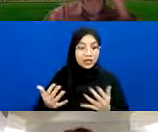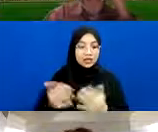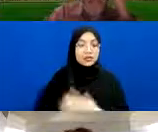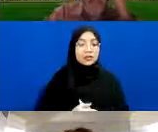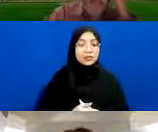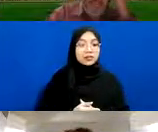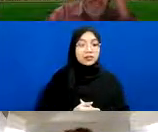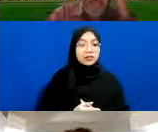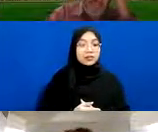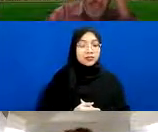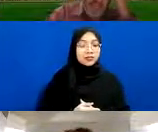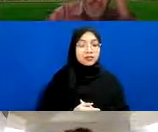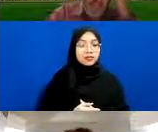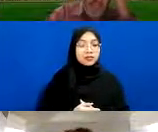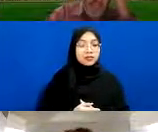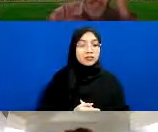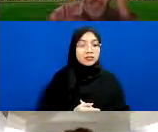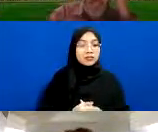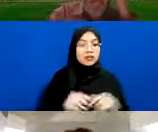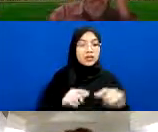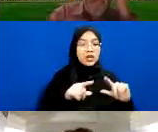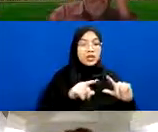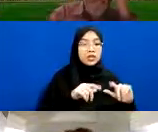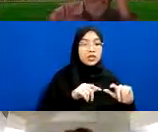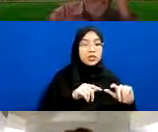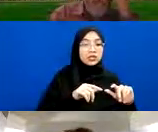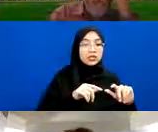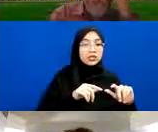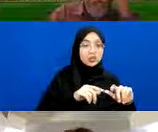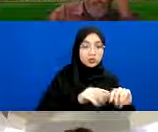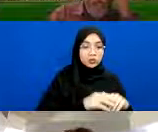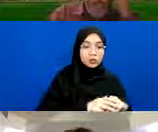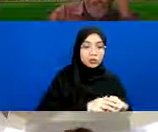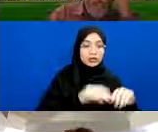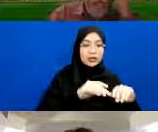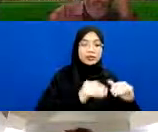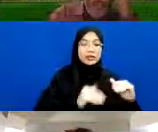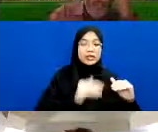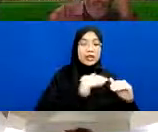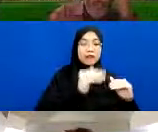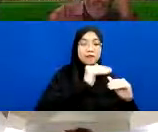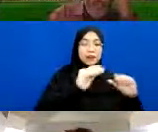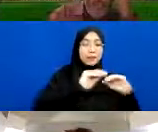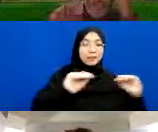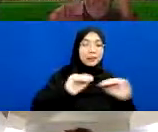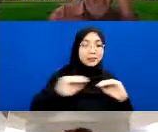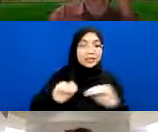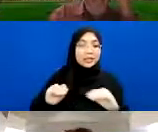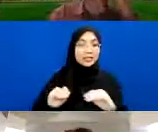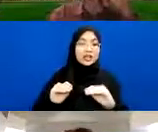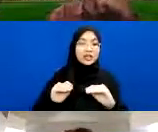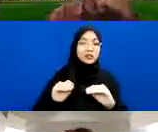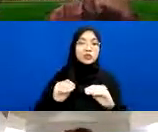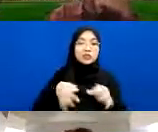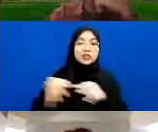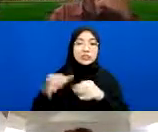the workforce and all levels of education institutes. Based on UUD number 8 of 2018,